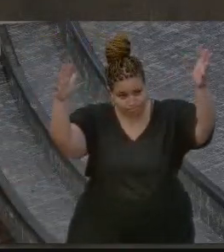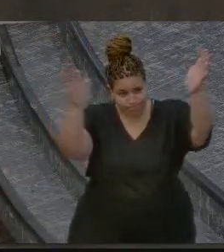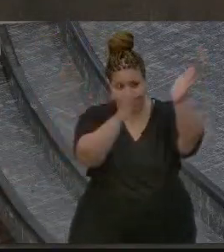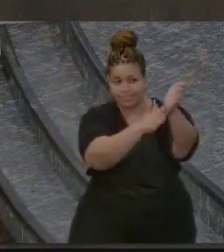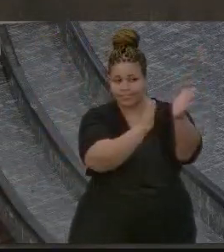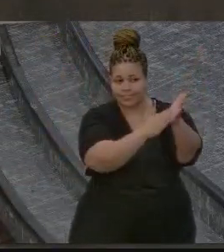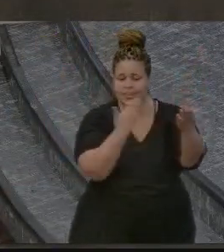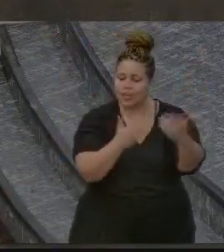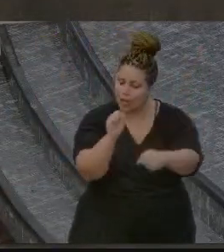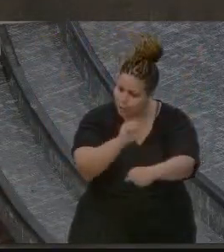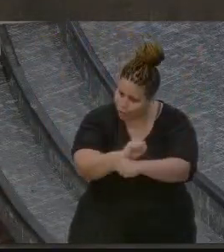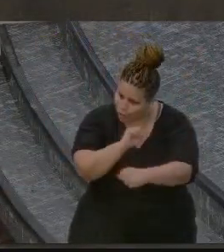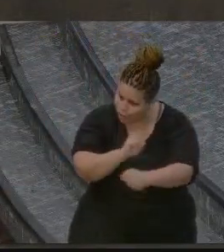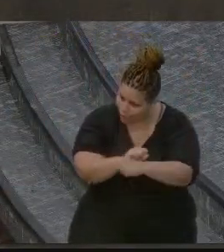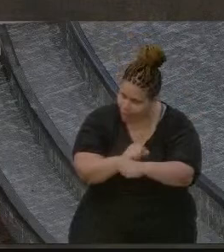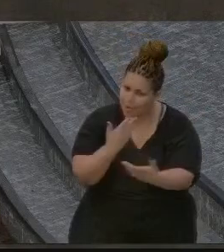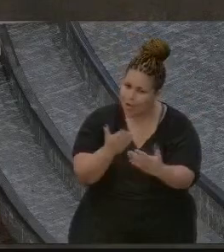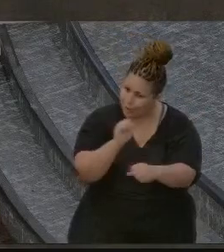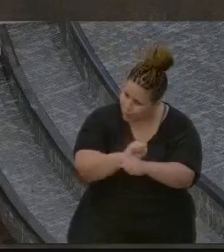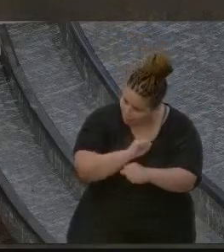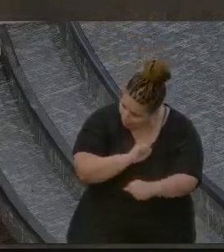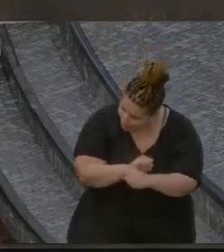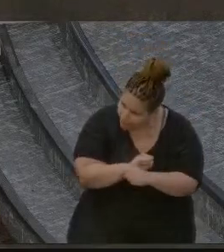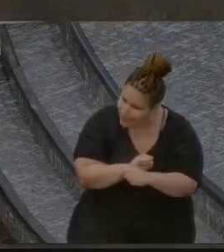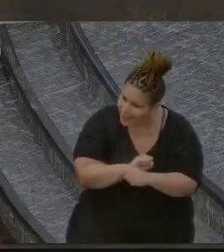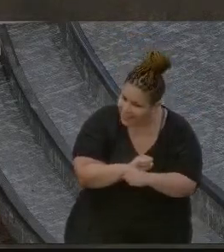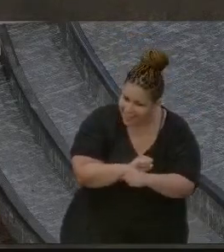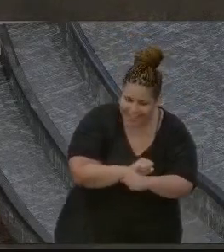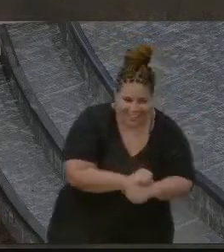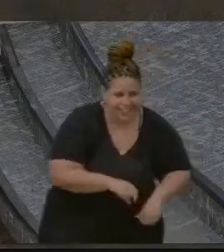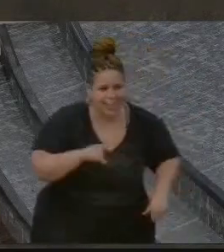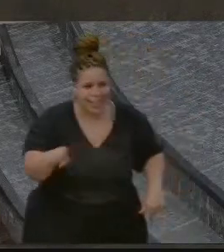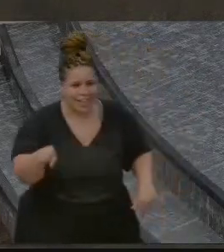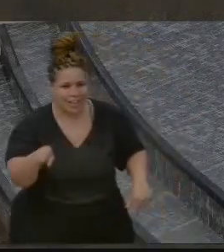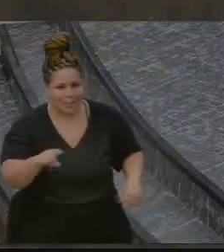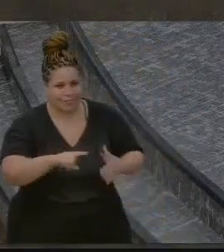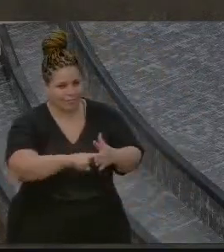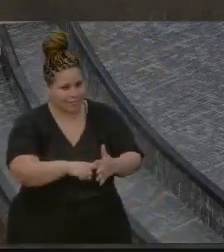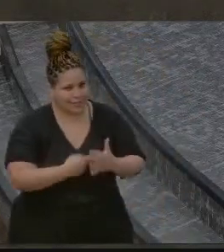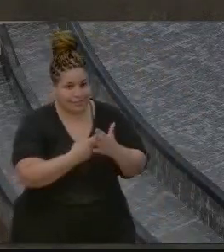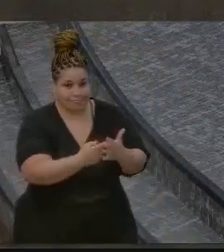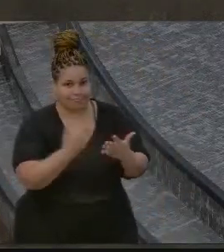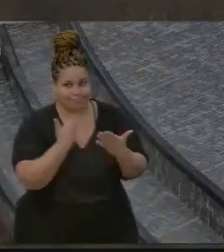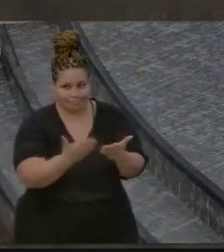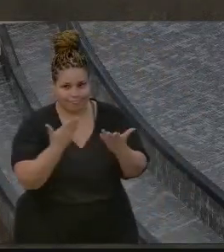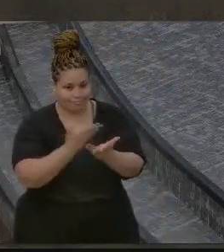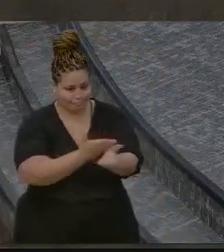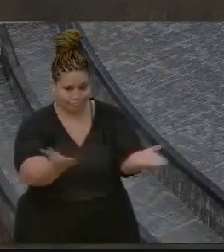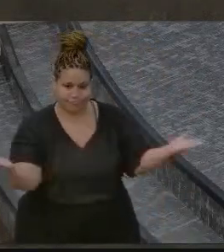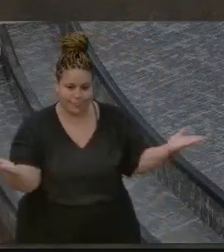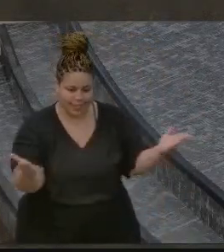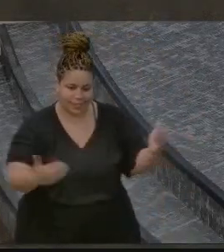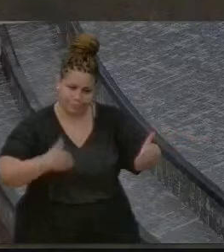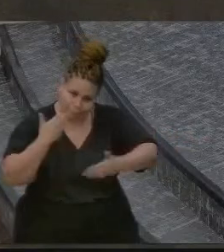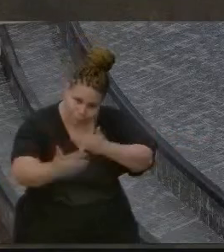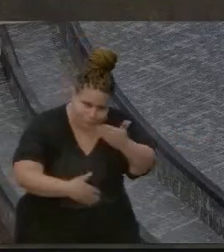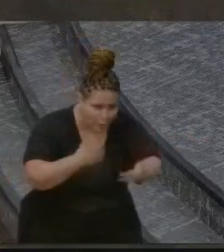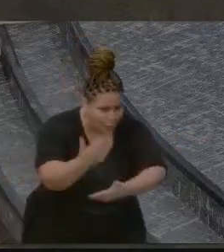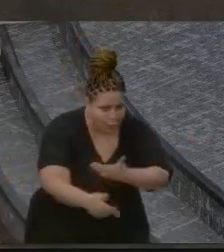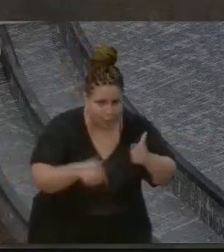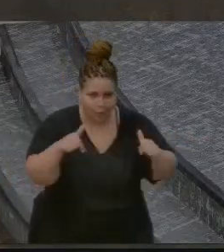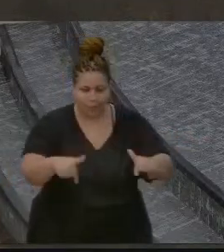Good job, Pat. Good job. You've broken the ice for me, so I can get through this. But